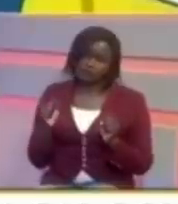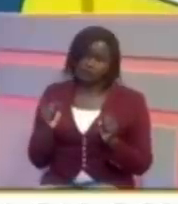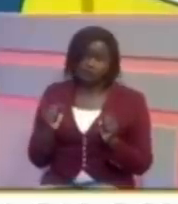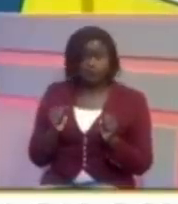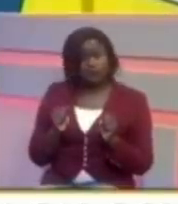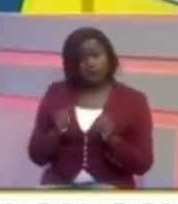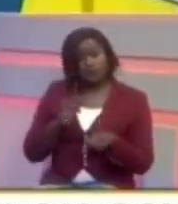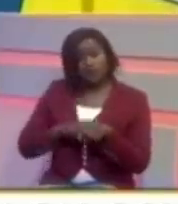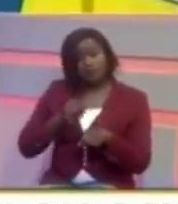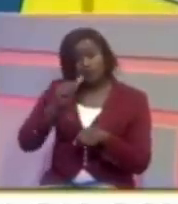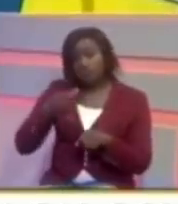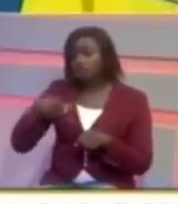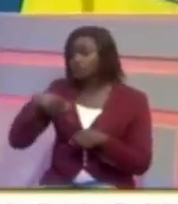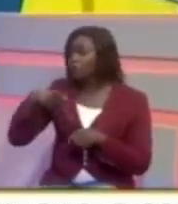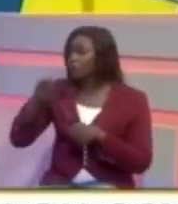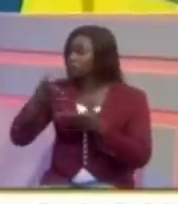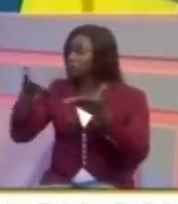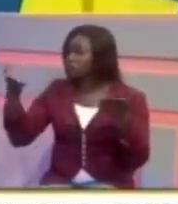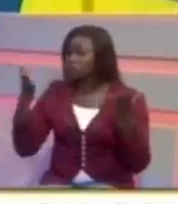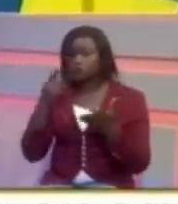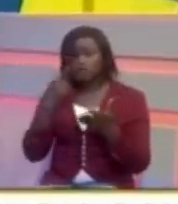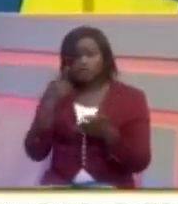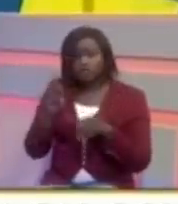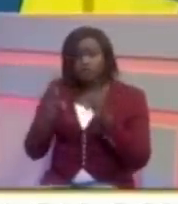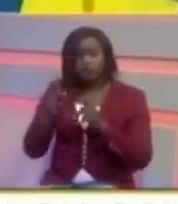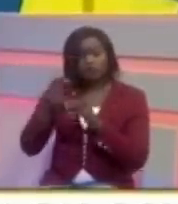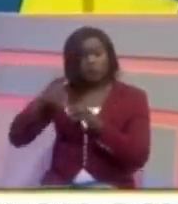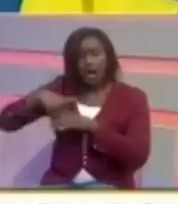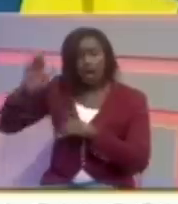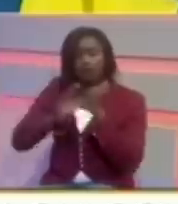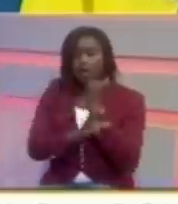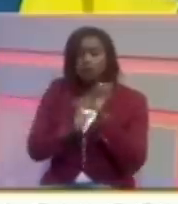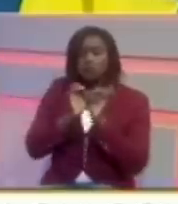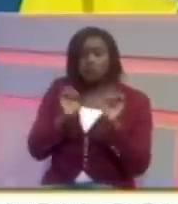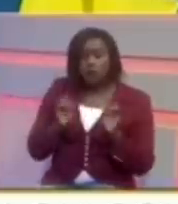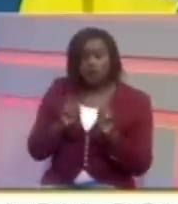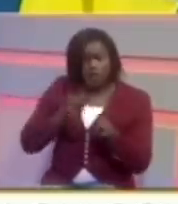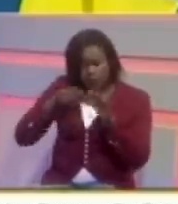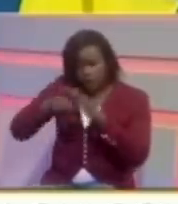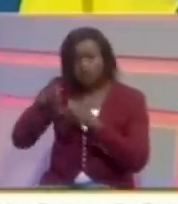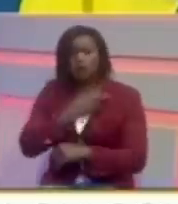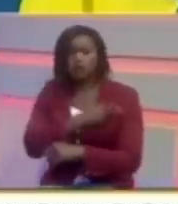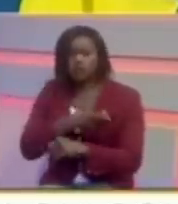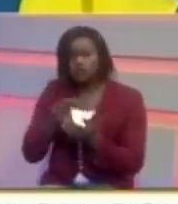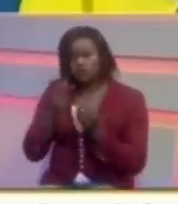Wherever you go, you don't see any foreigner. You go to the hospital, 100% Ugandan.